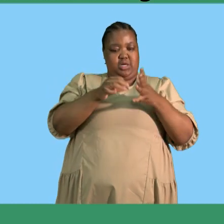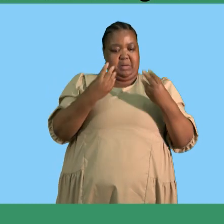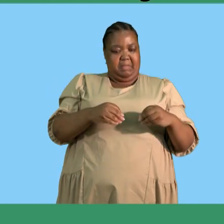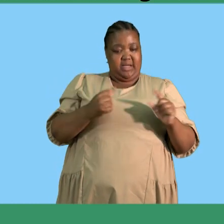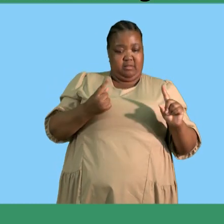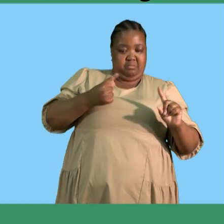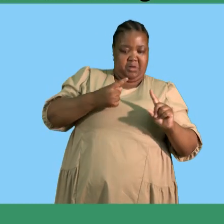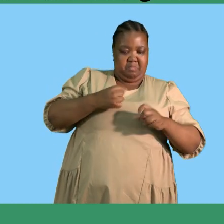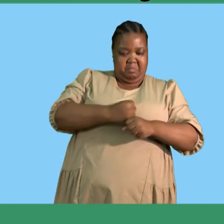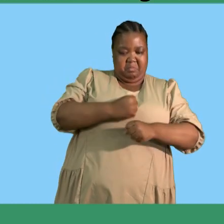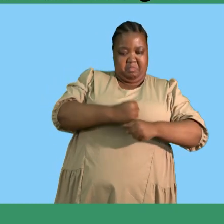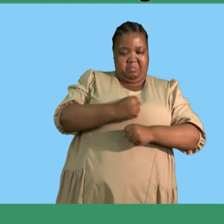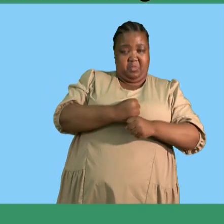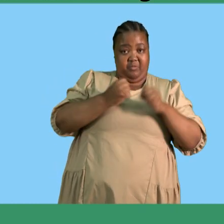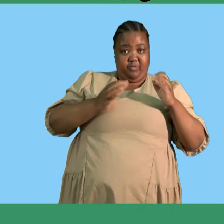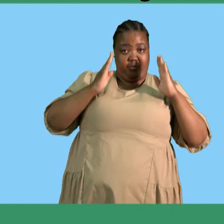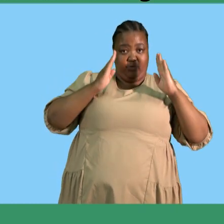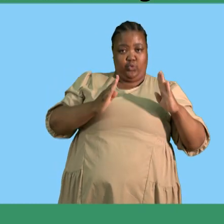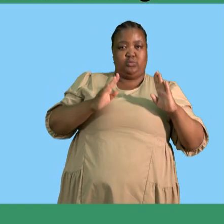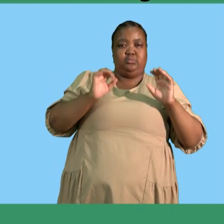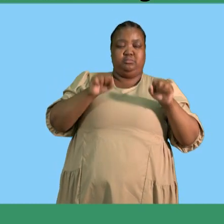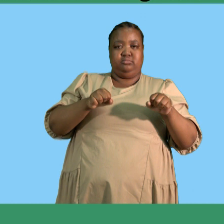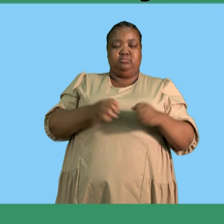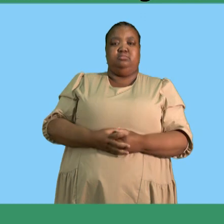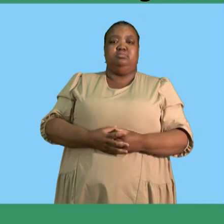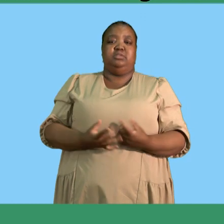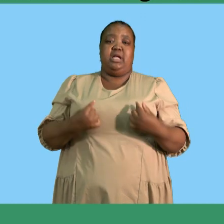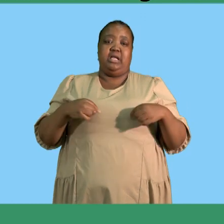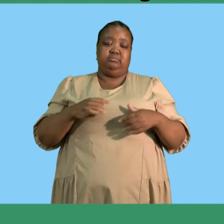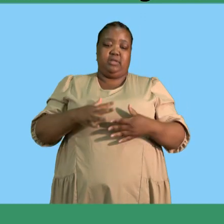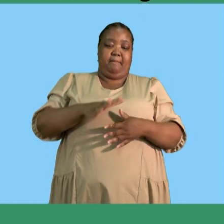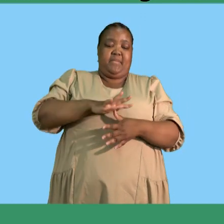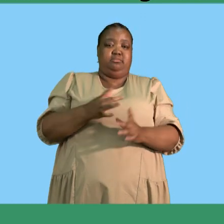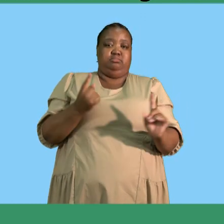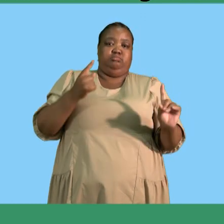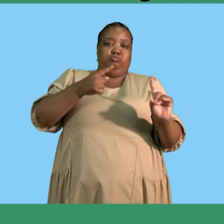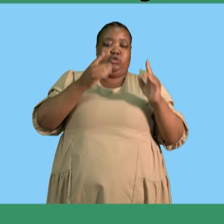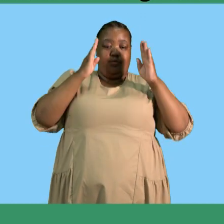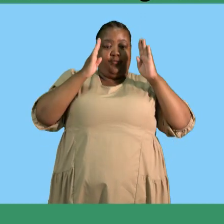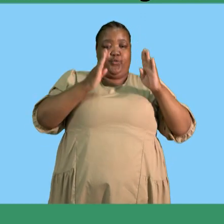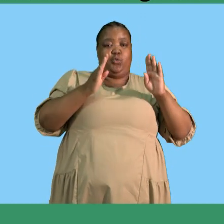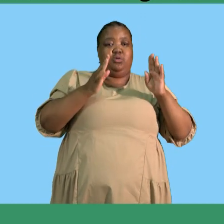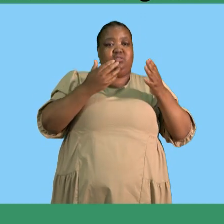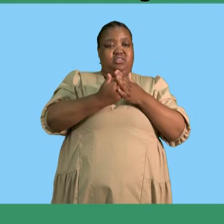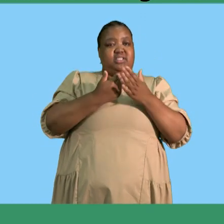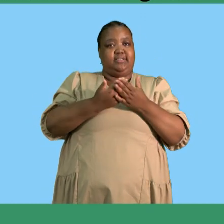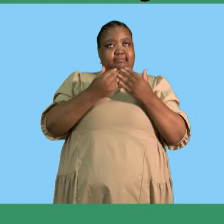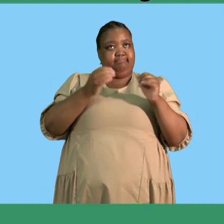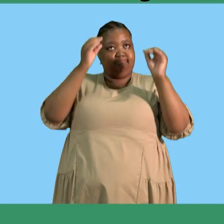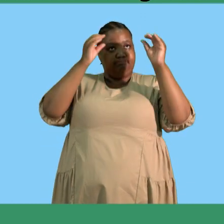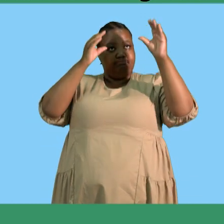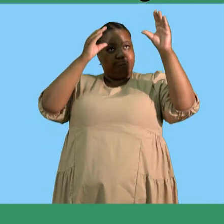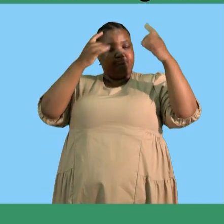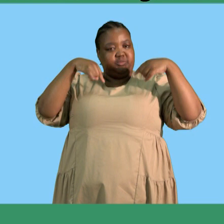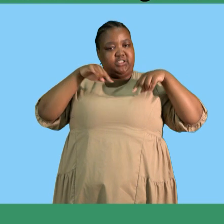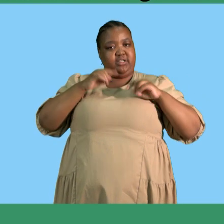core of the business. In other words, we focus on our main objectives and our areas of